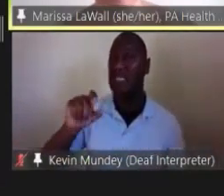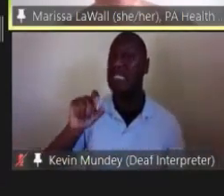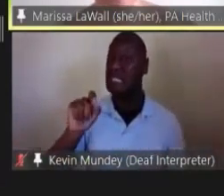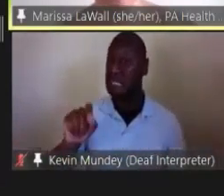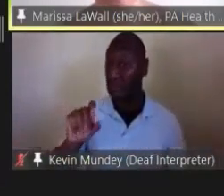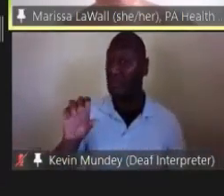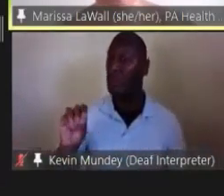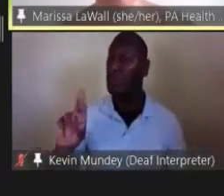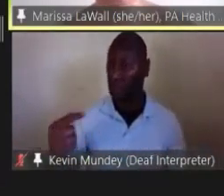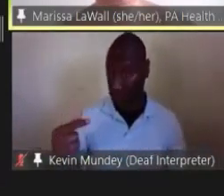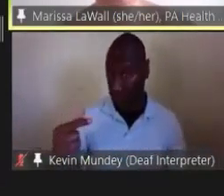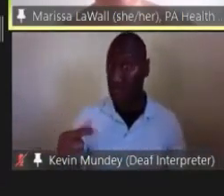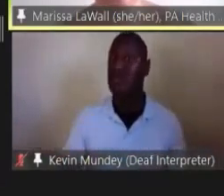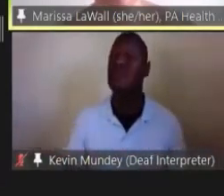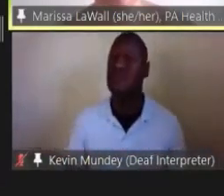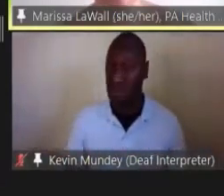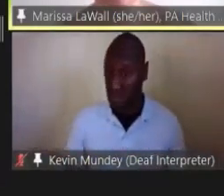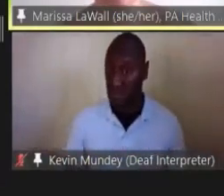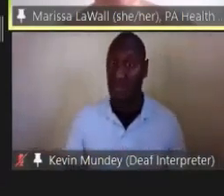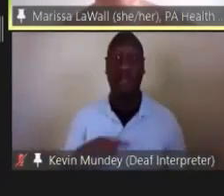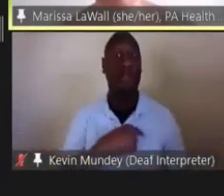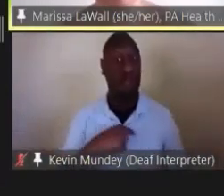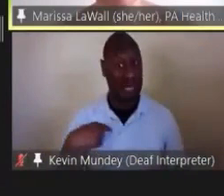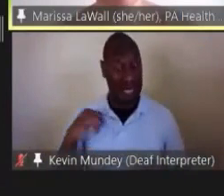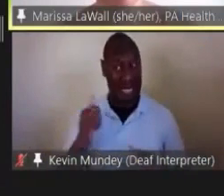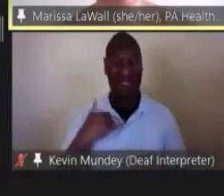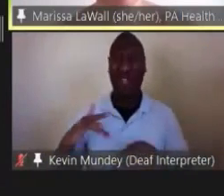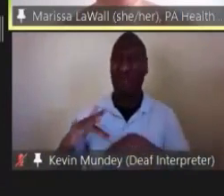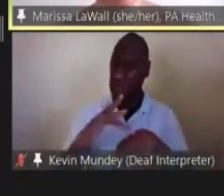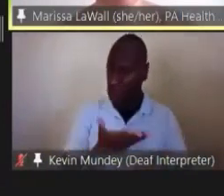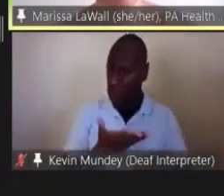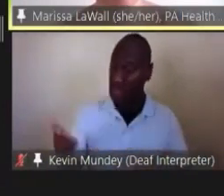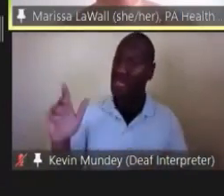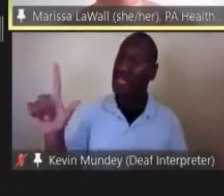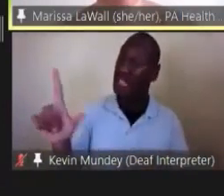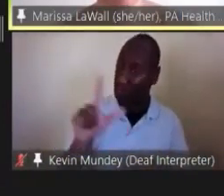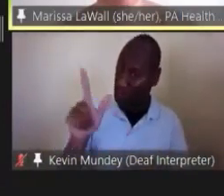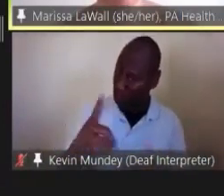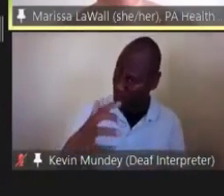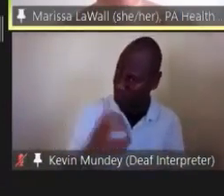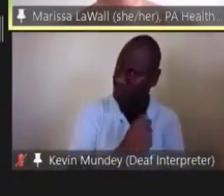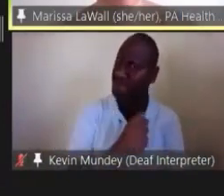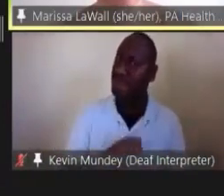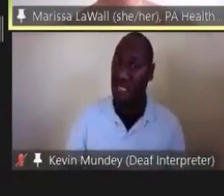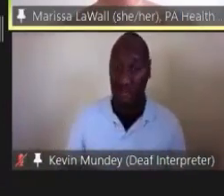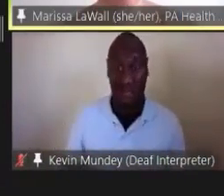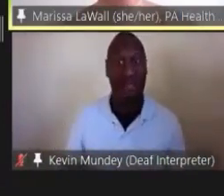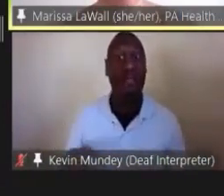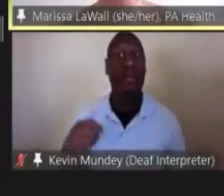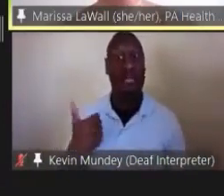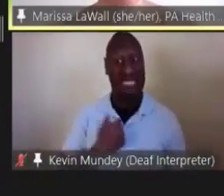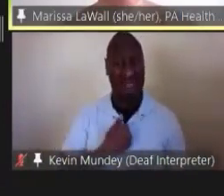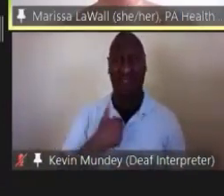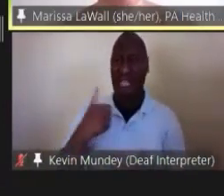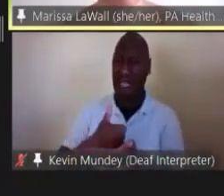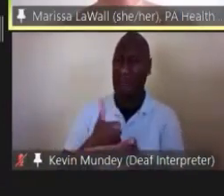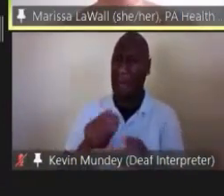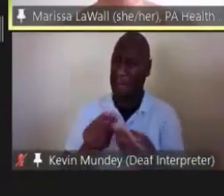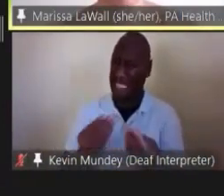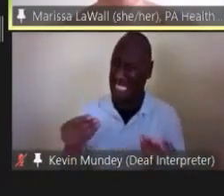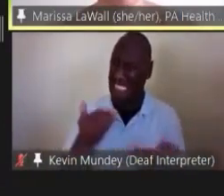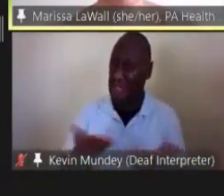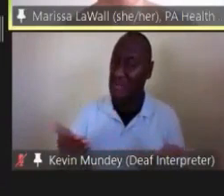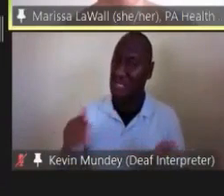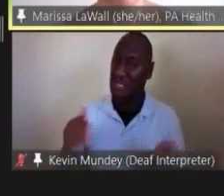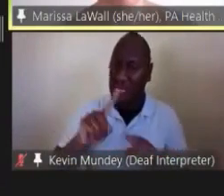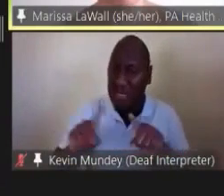www.phlp.org, we have a resource library where we offer self-help materials for a variety of Medicaid, waiver,